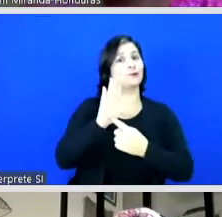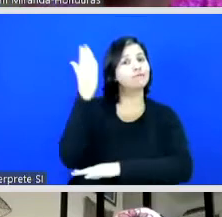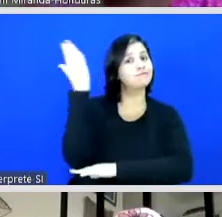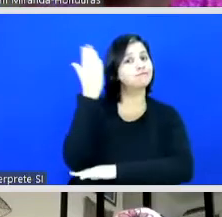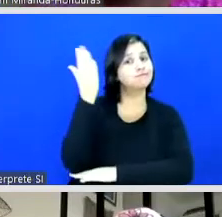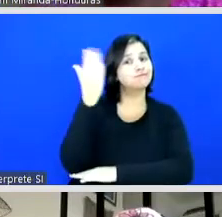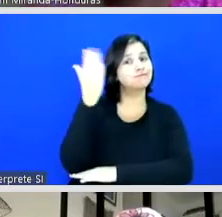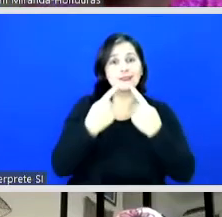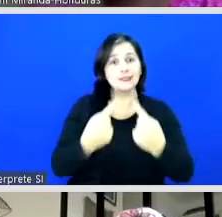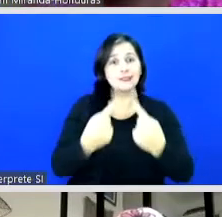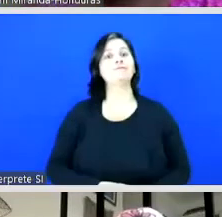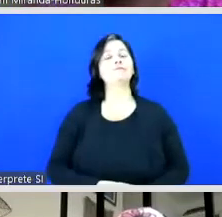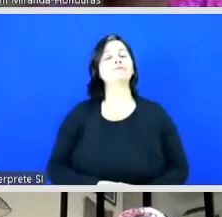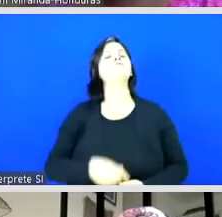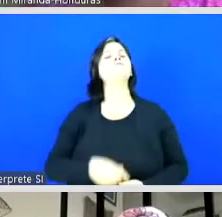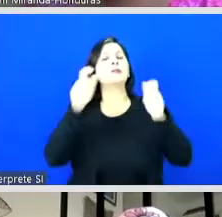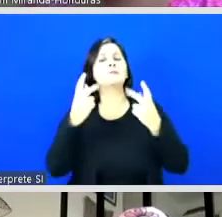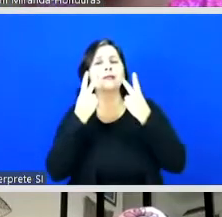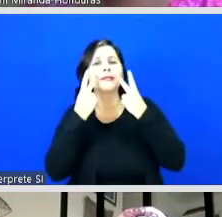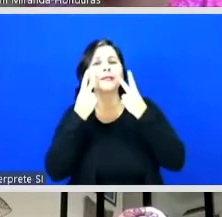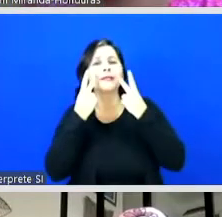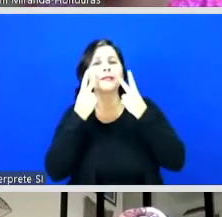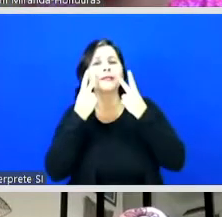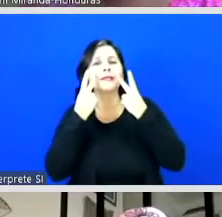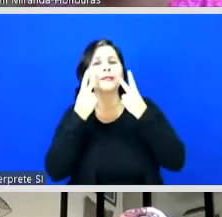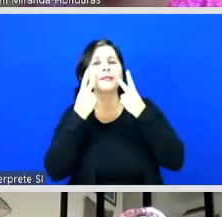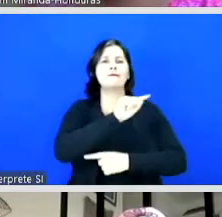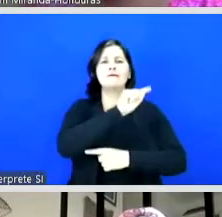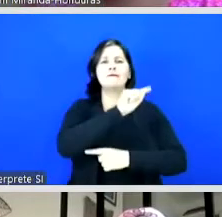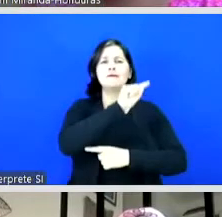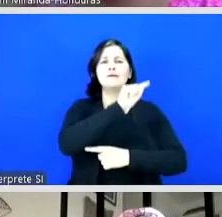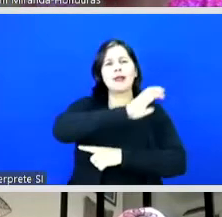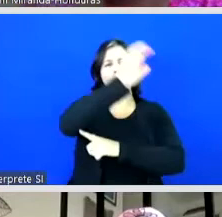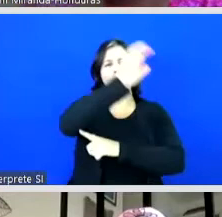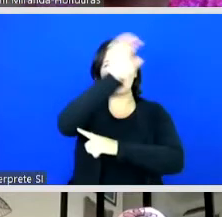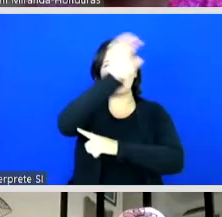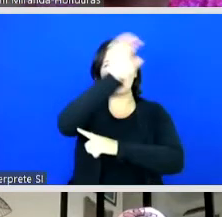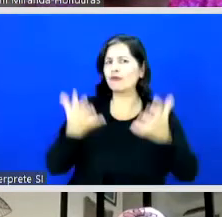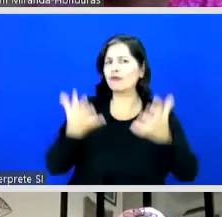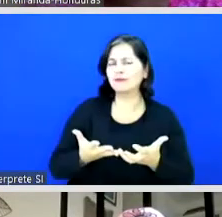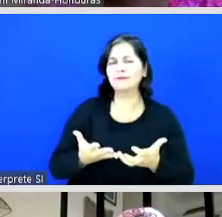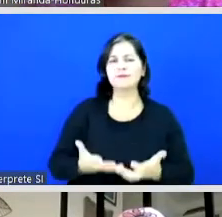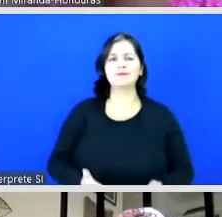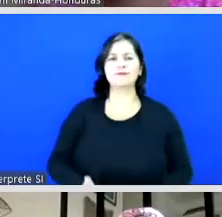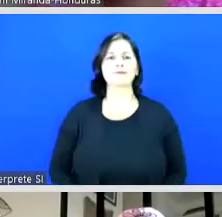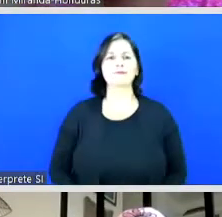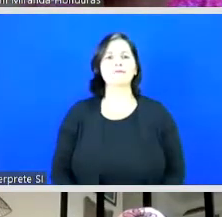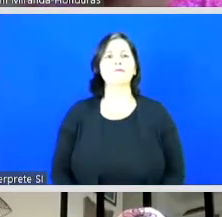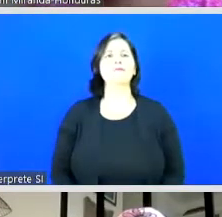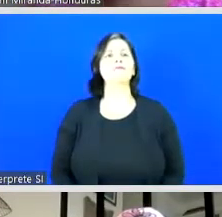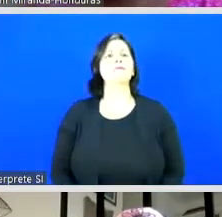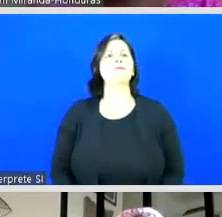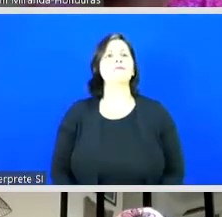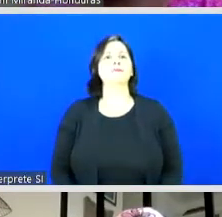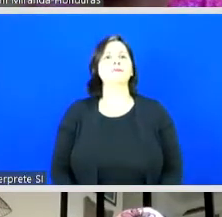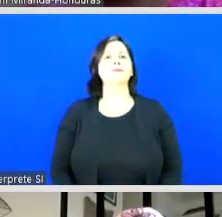to use the chat, introduce yourself, interact. There will be a moderator for the chat. We also ask you to include